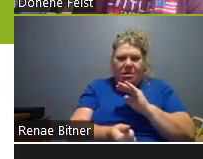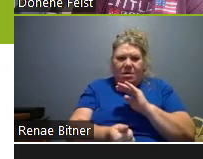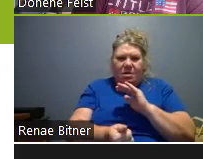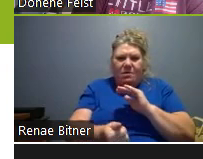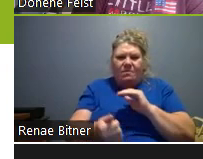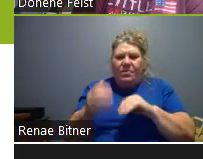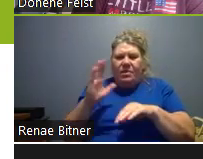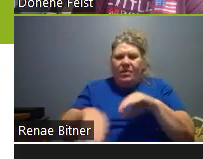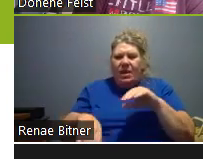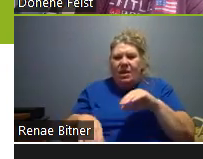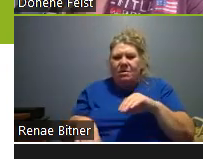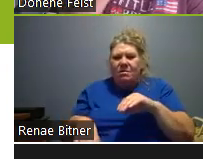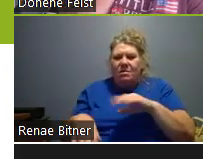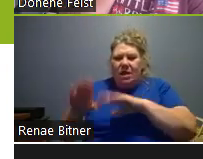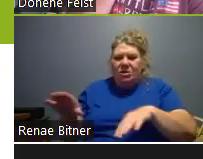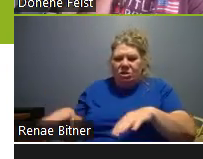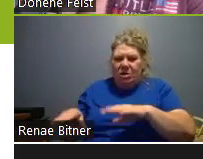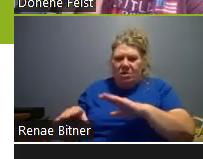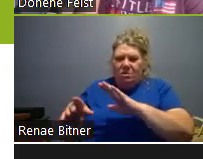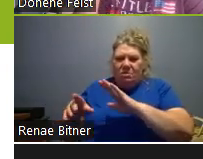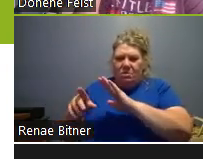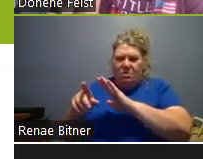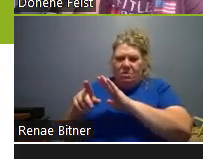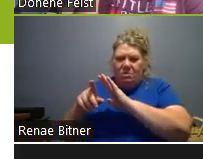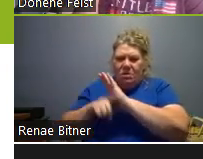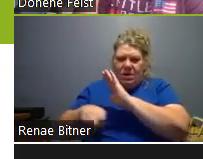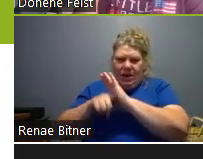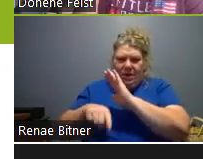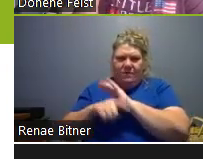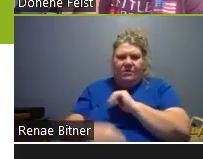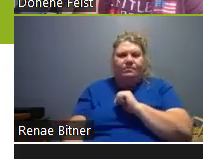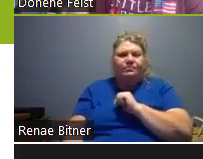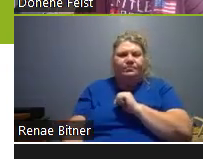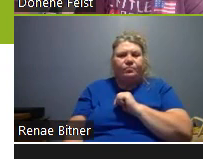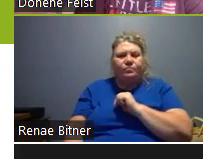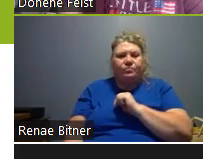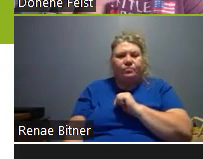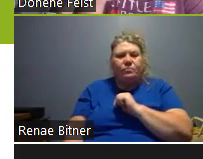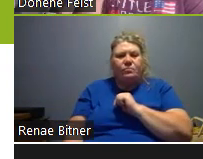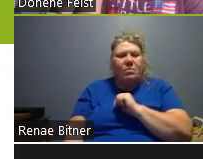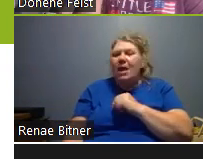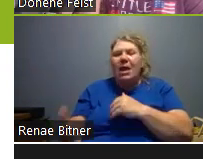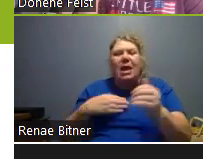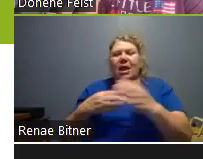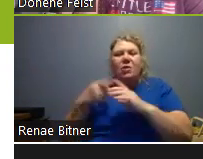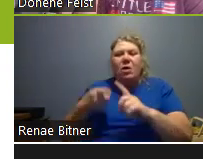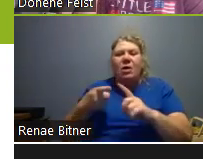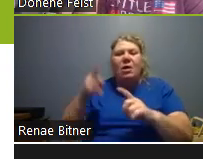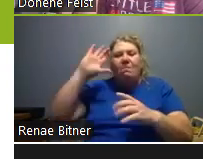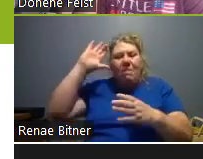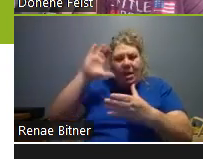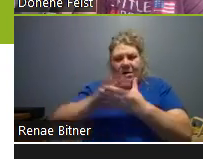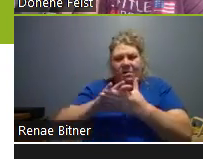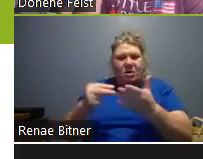than and child strength based instead of the negatives. Um, so anyway, he got up and walked out of the room,